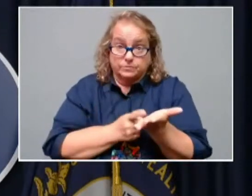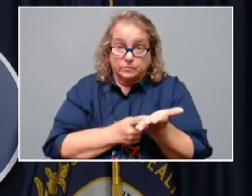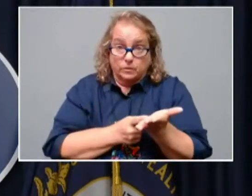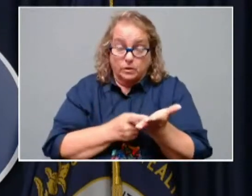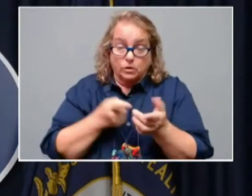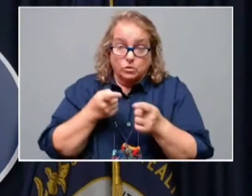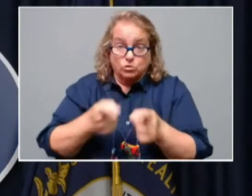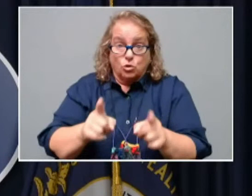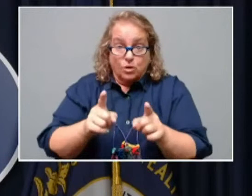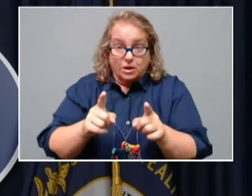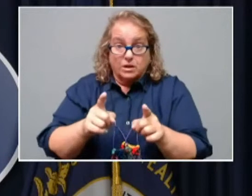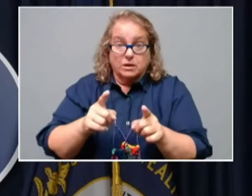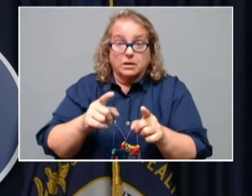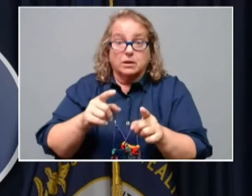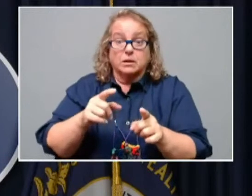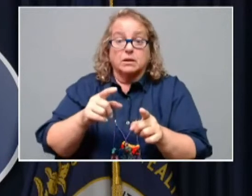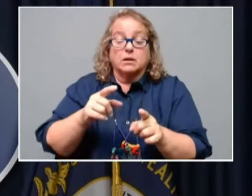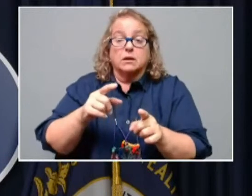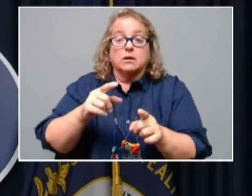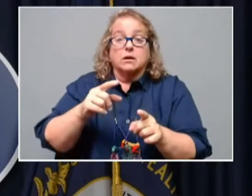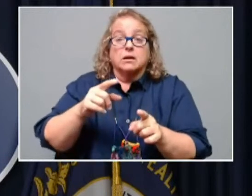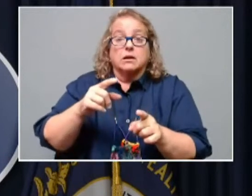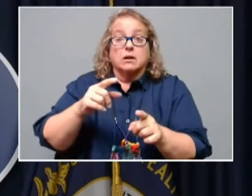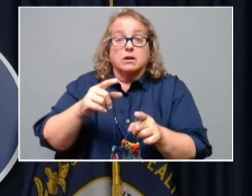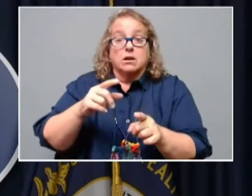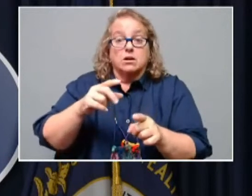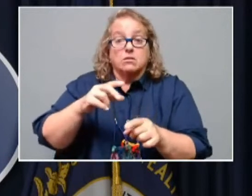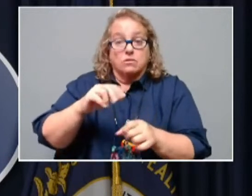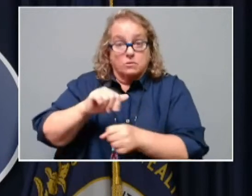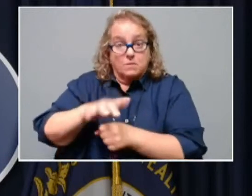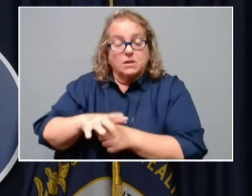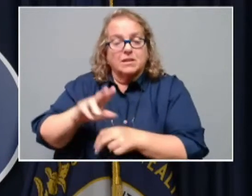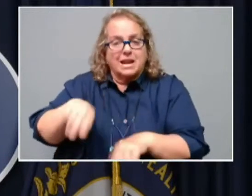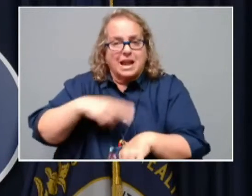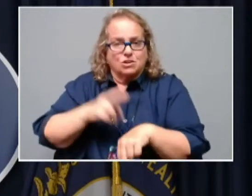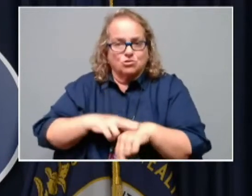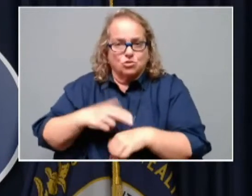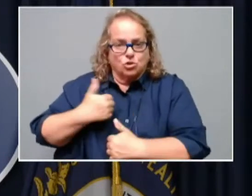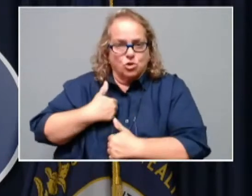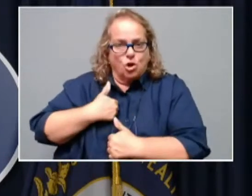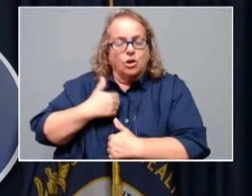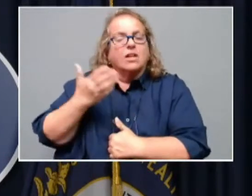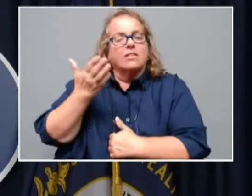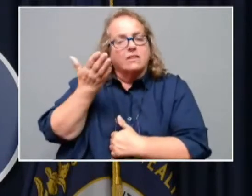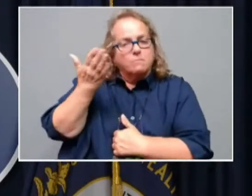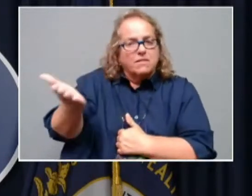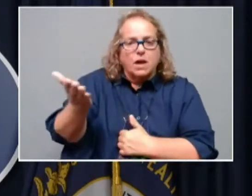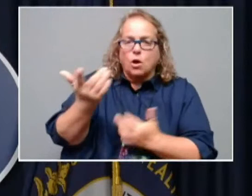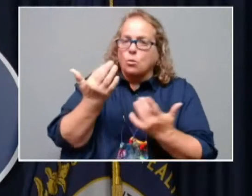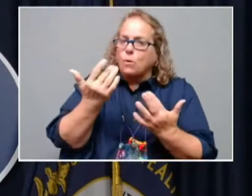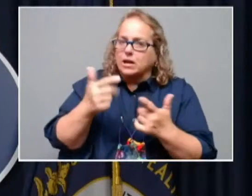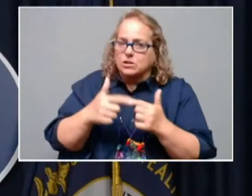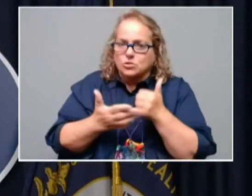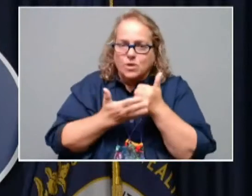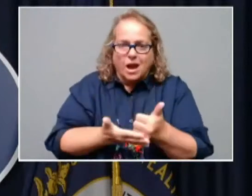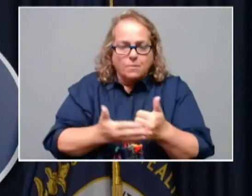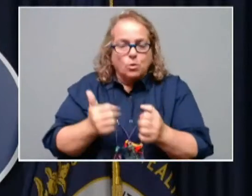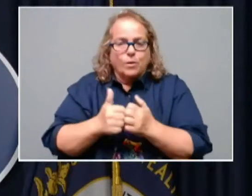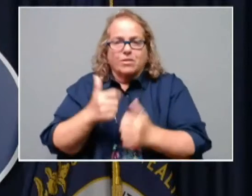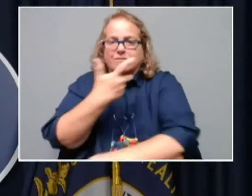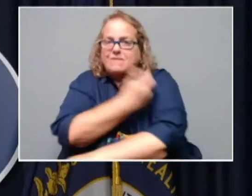about the National Guard. They've been there to answer the call in so many ways, from vaccine clinics